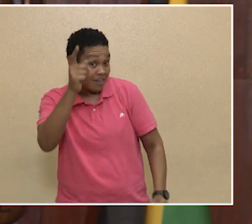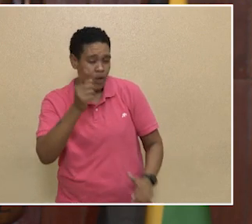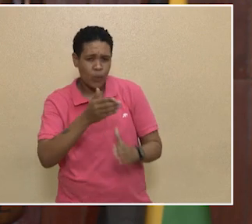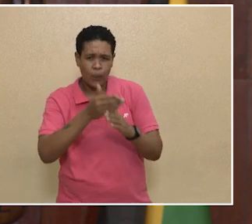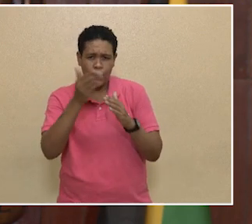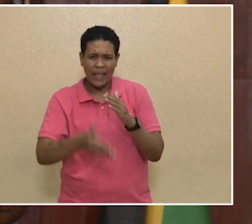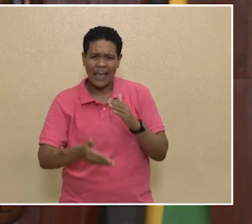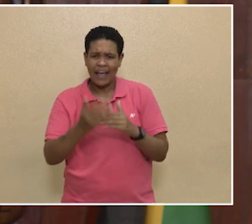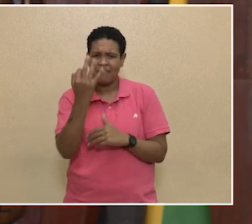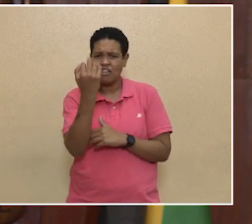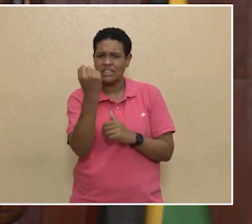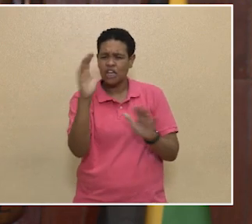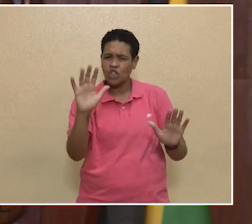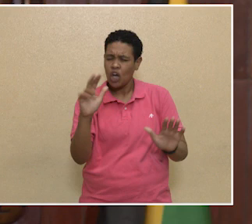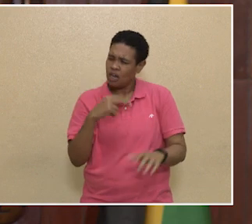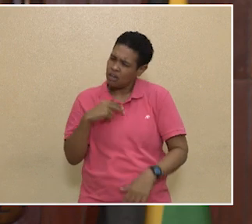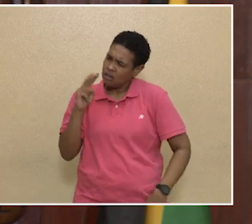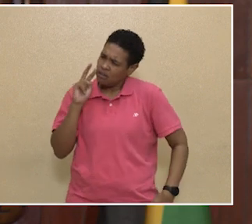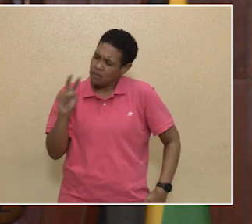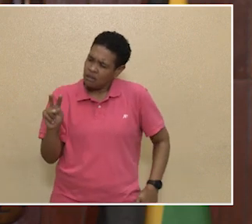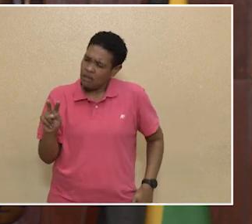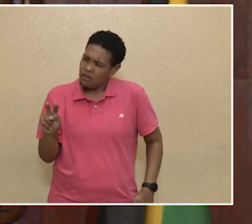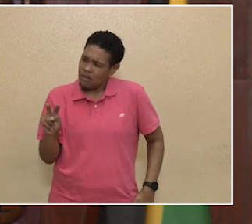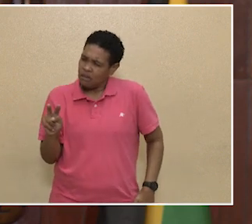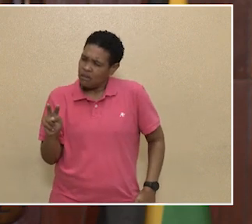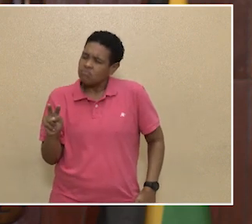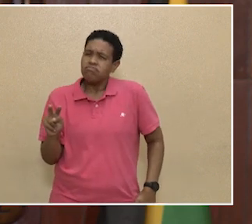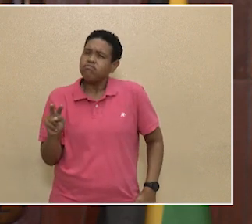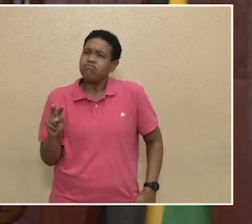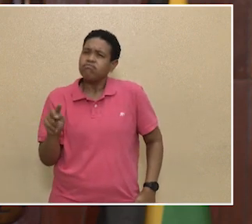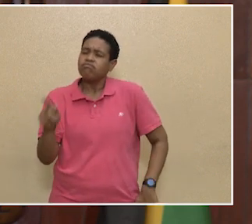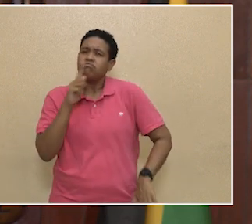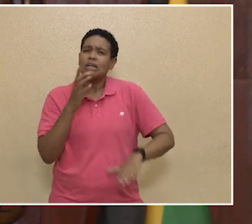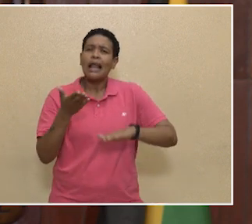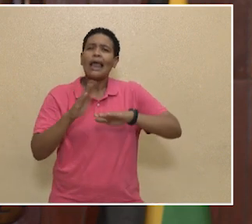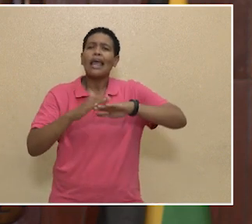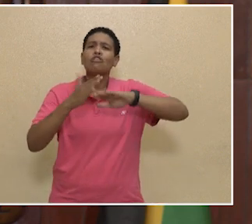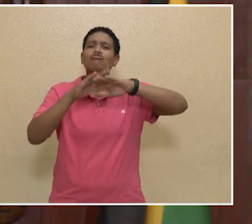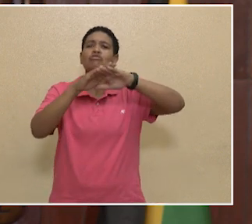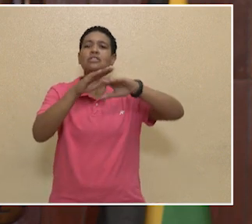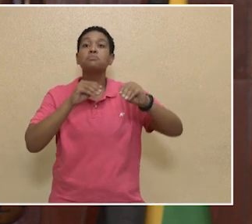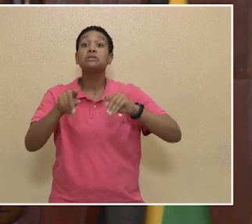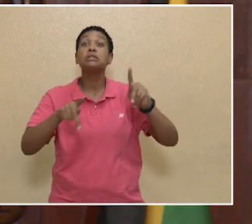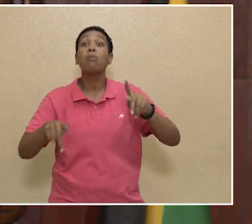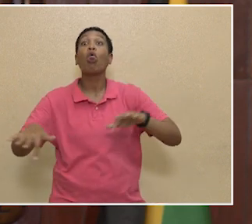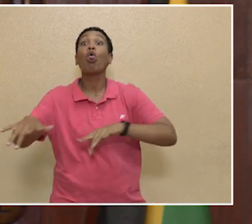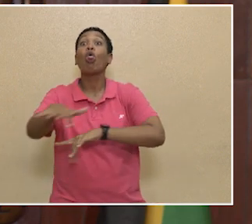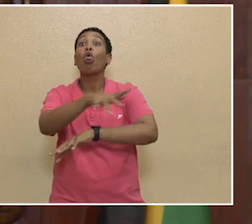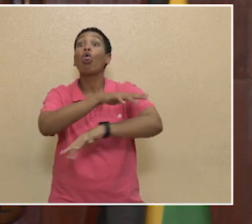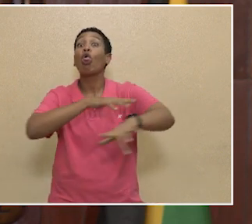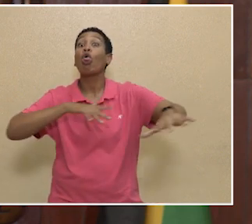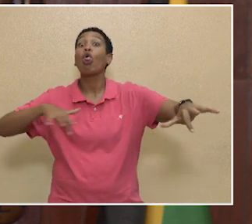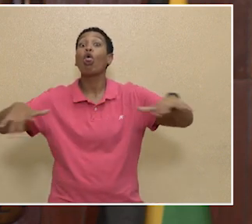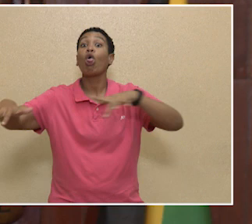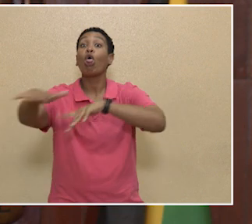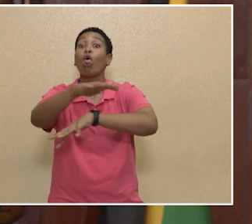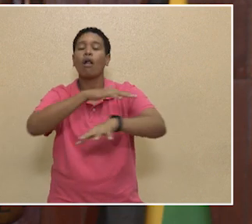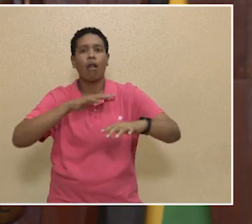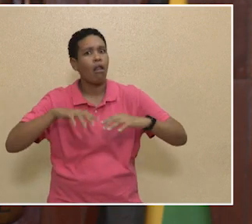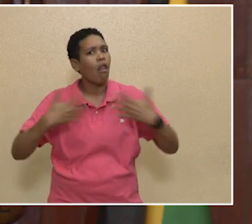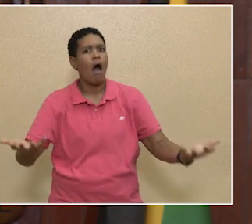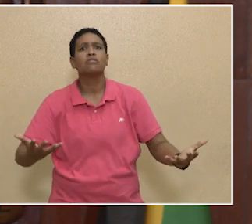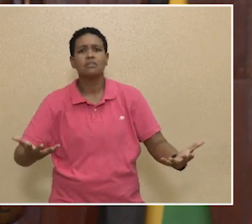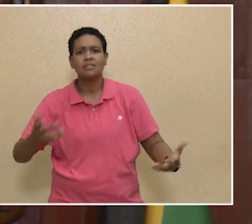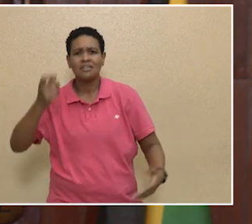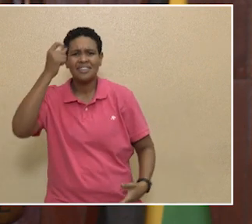weekend, we recognize that there is an increase in movement. This increase in movement has